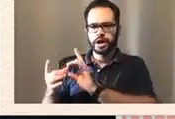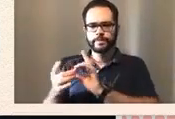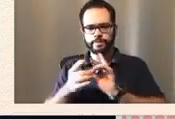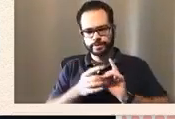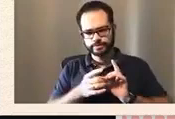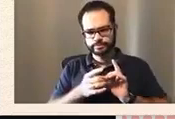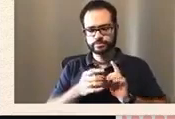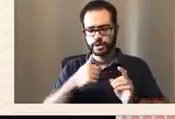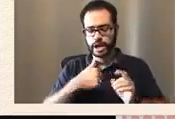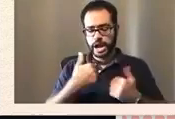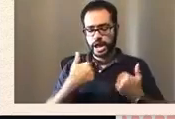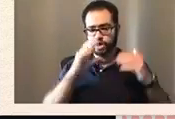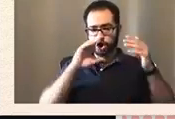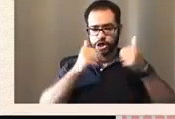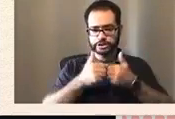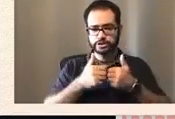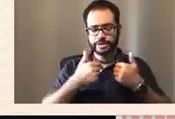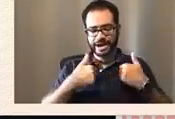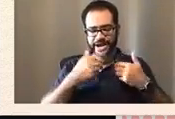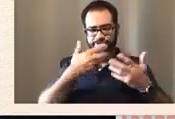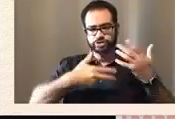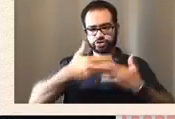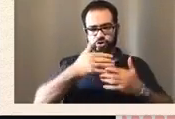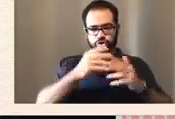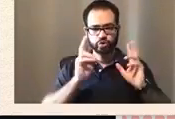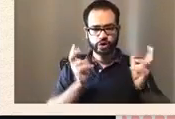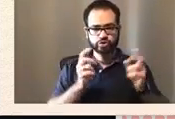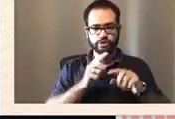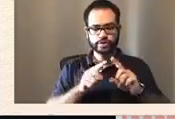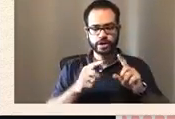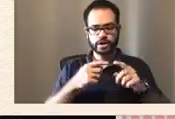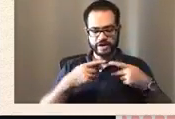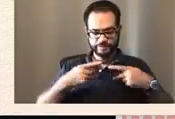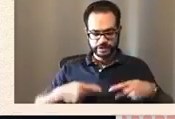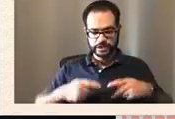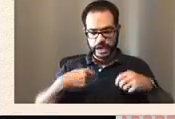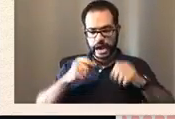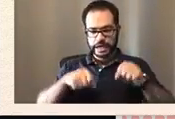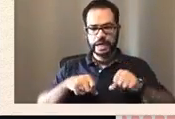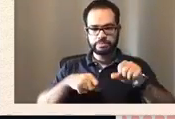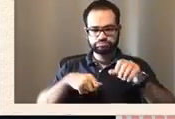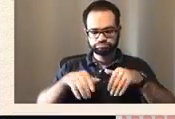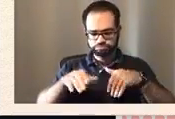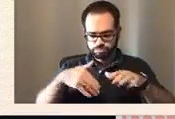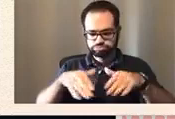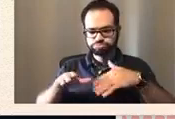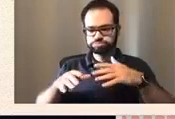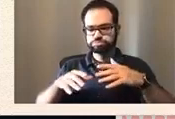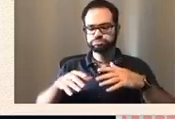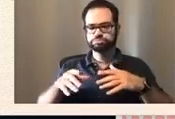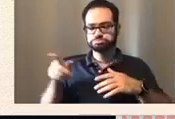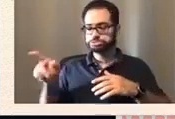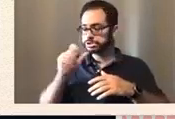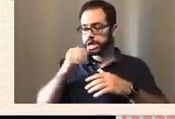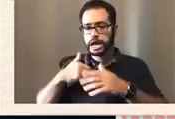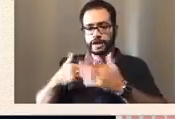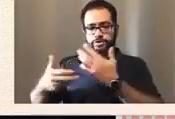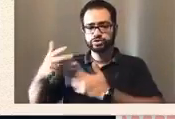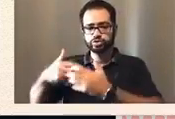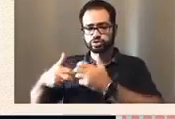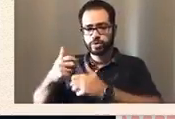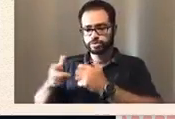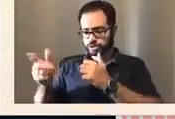but physically I can move, I'm able-bodied. She didn't have the social issues I had. She had cerebral palsy,